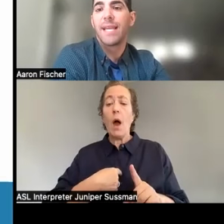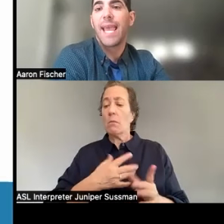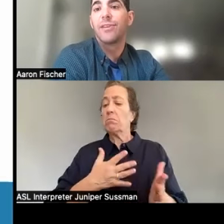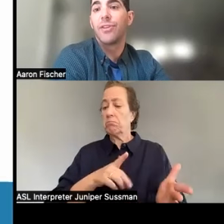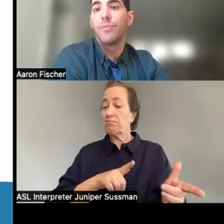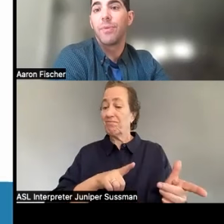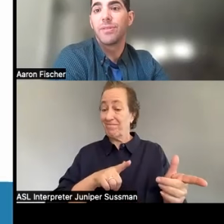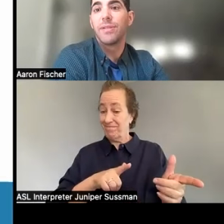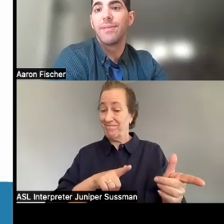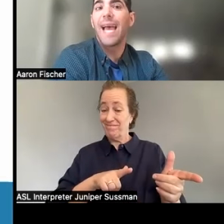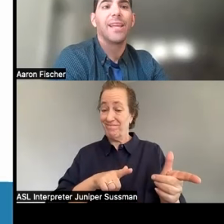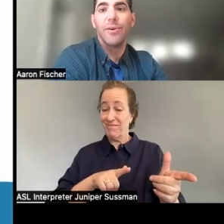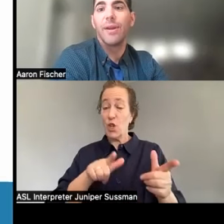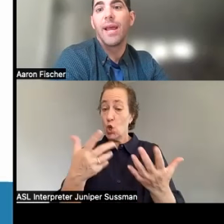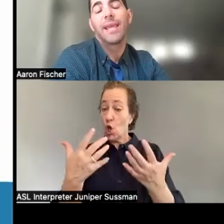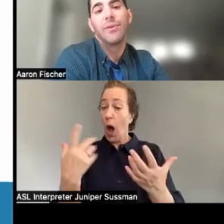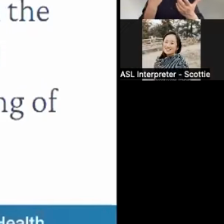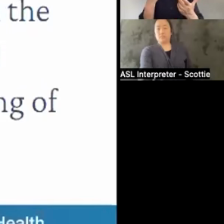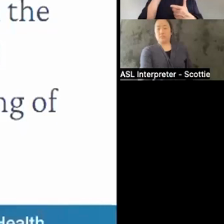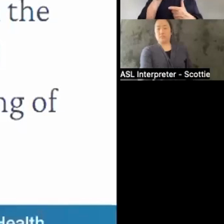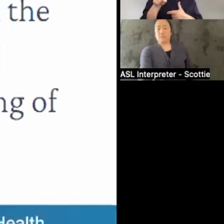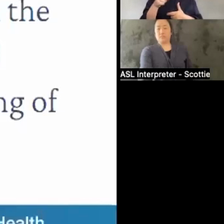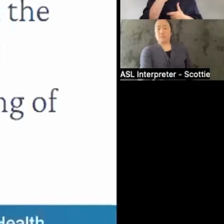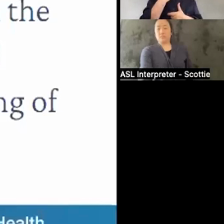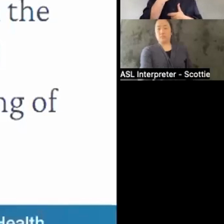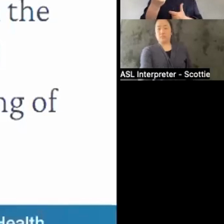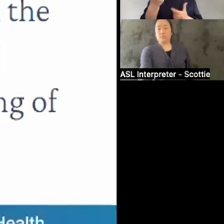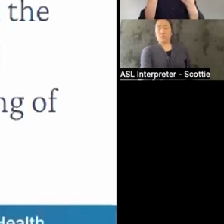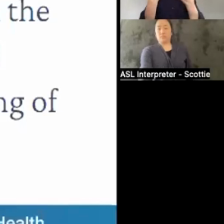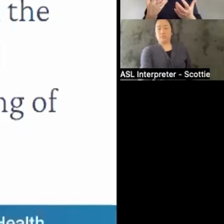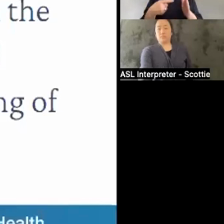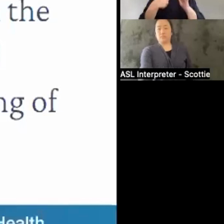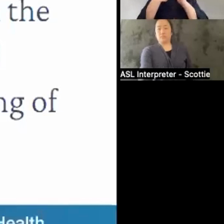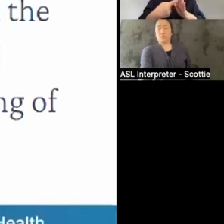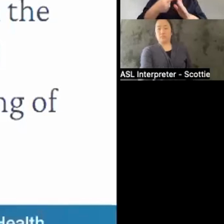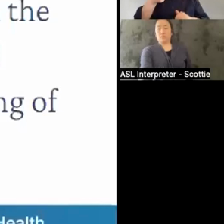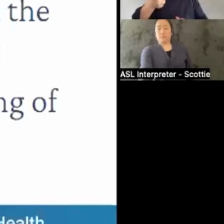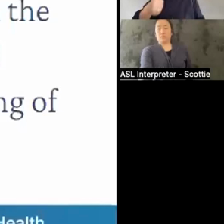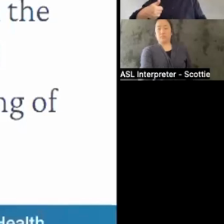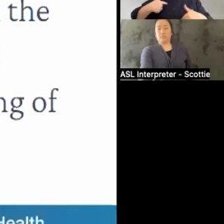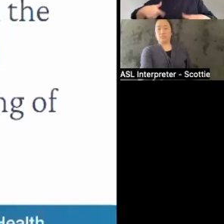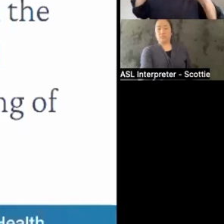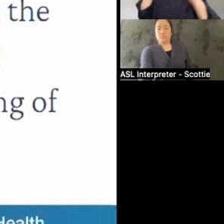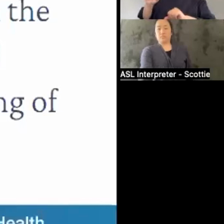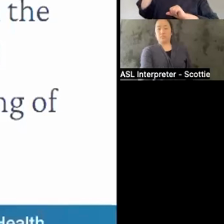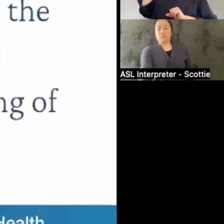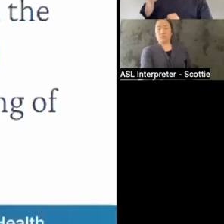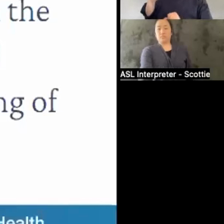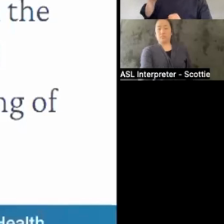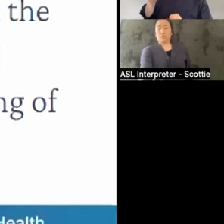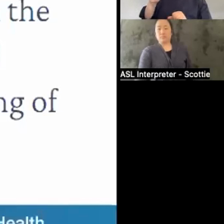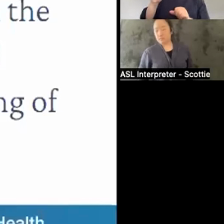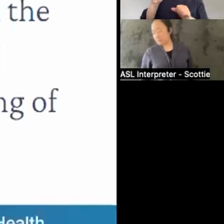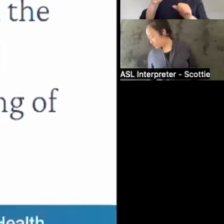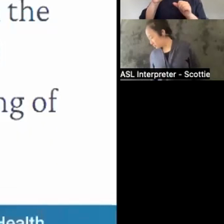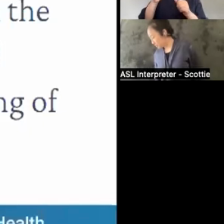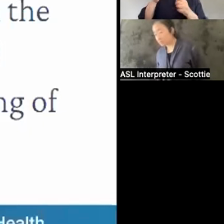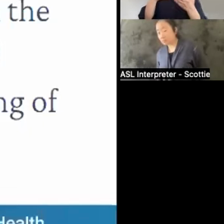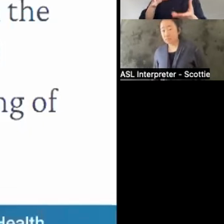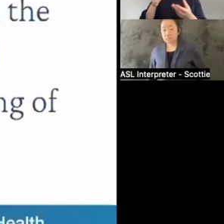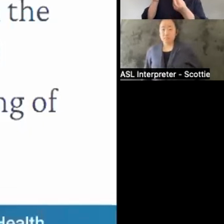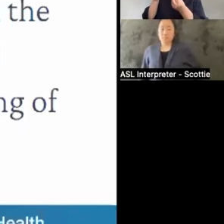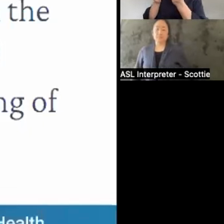yourself as a can-do person? I can do it. I can do the work. Here's how you can help me be successful. So you don't want to send the message that